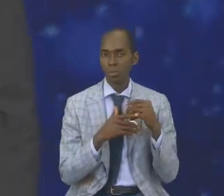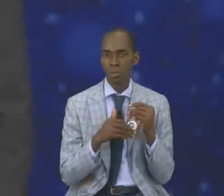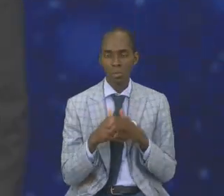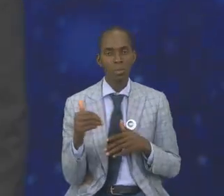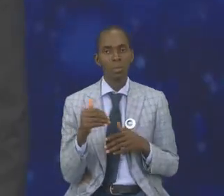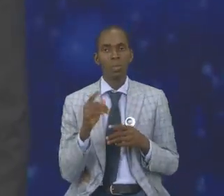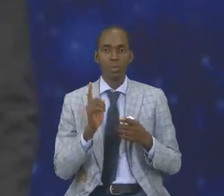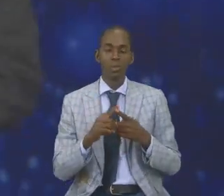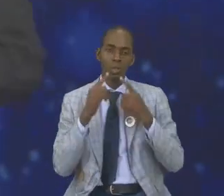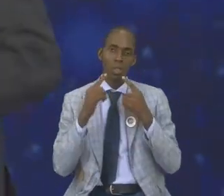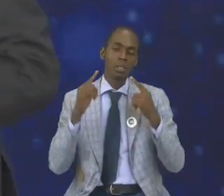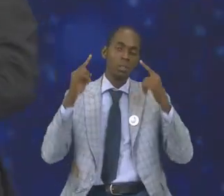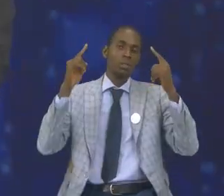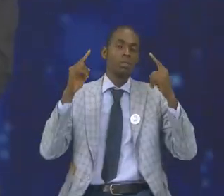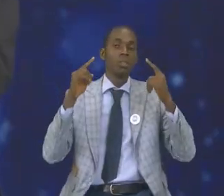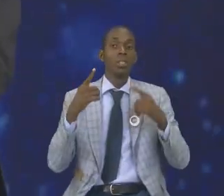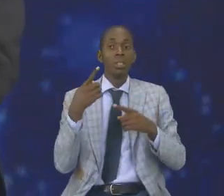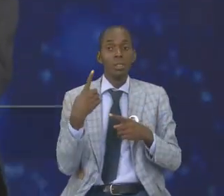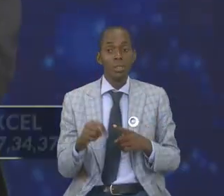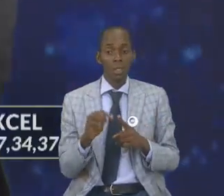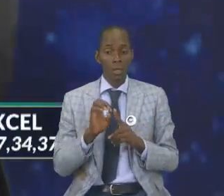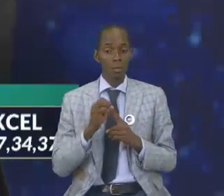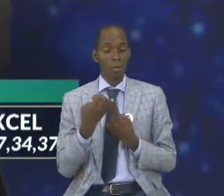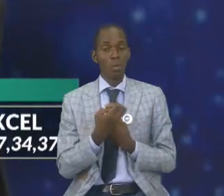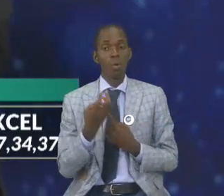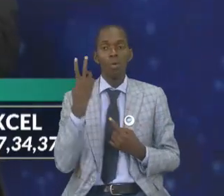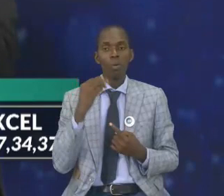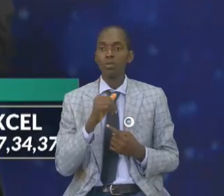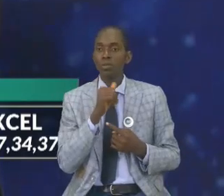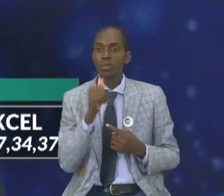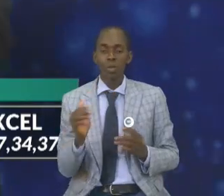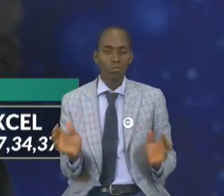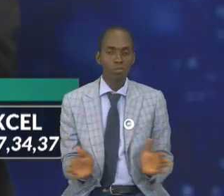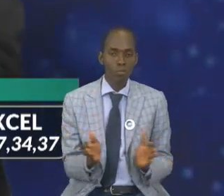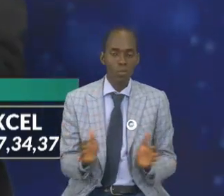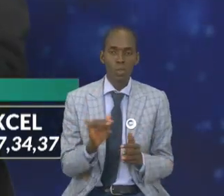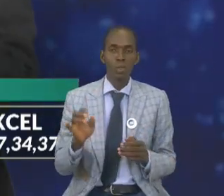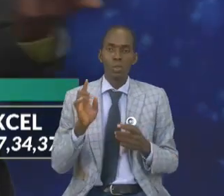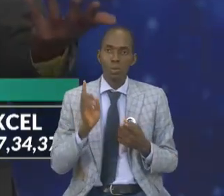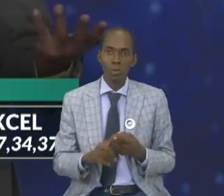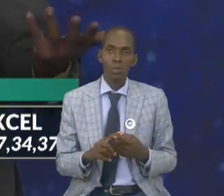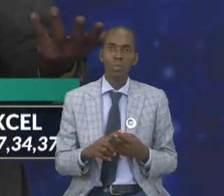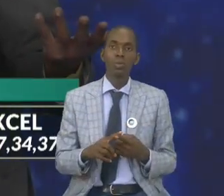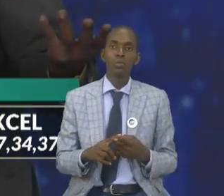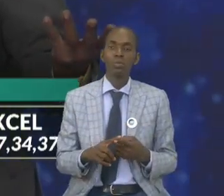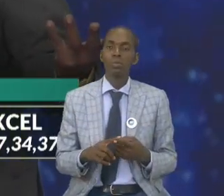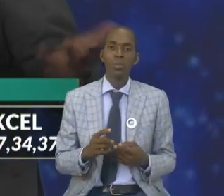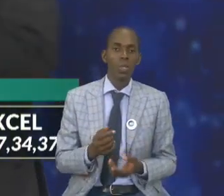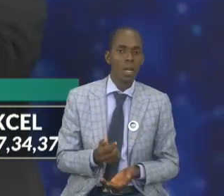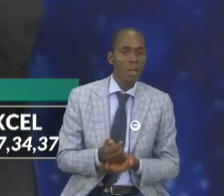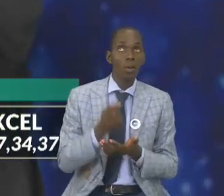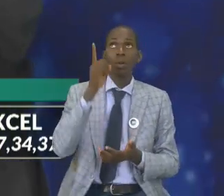to excelling. The environment was not conducive to God helping